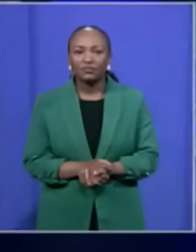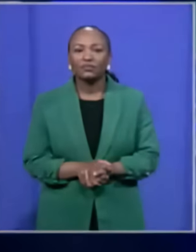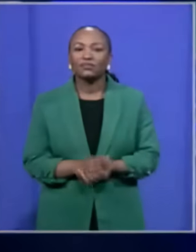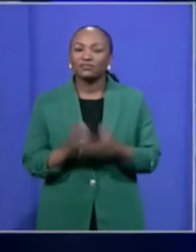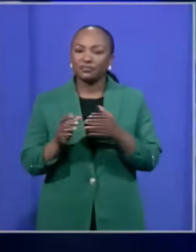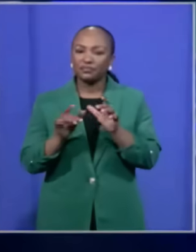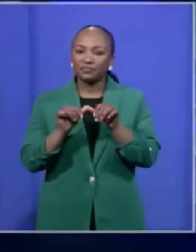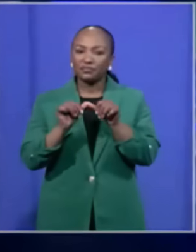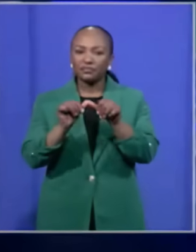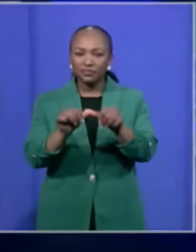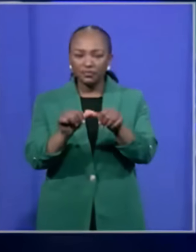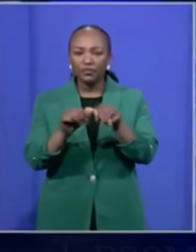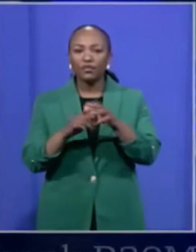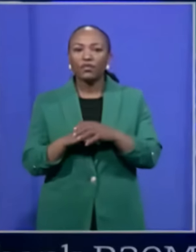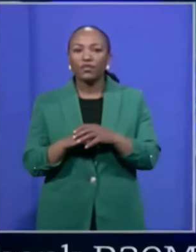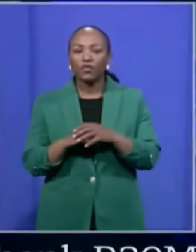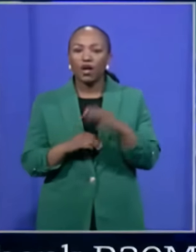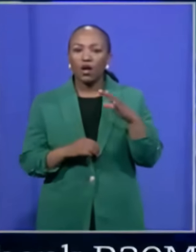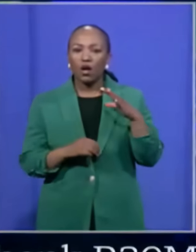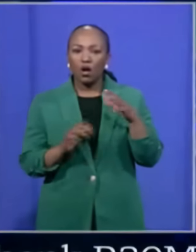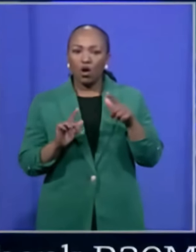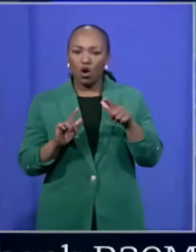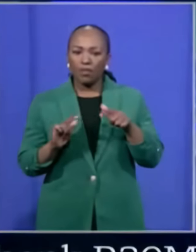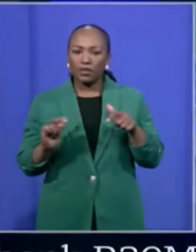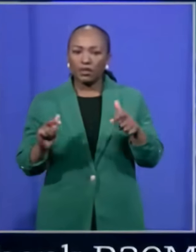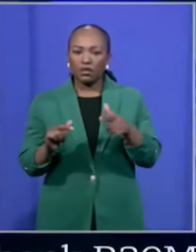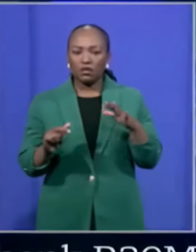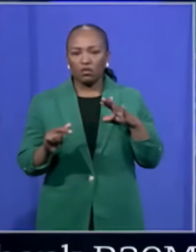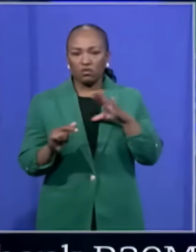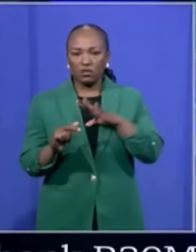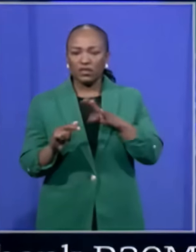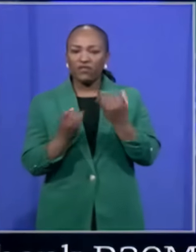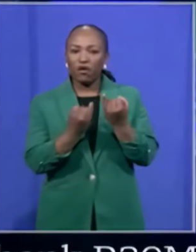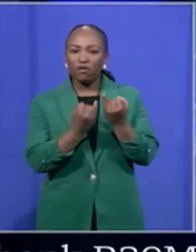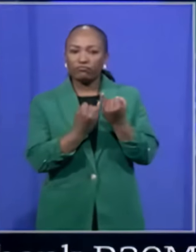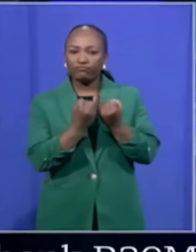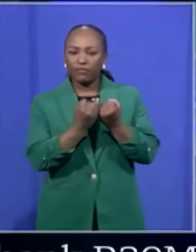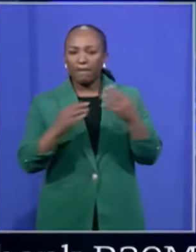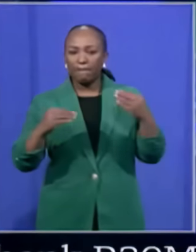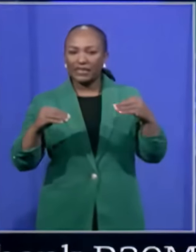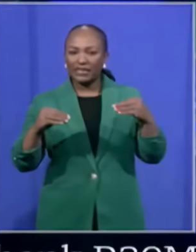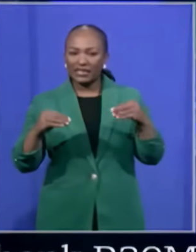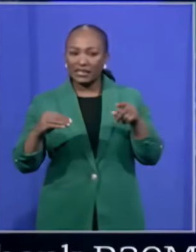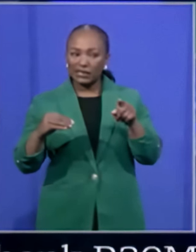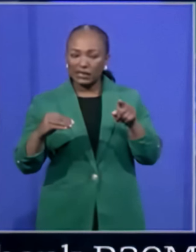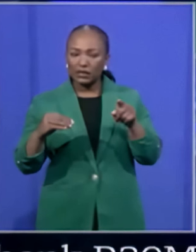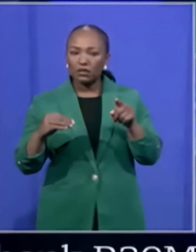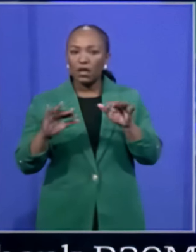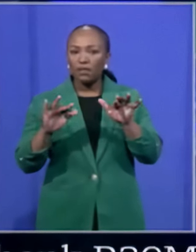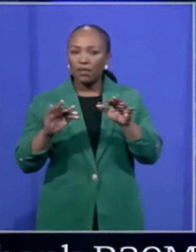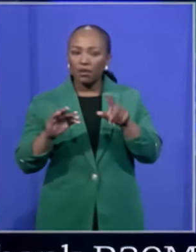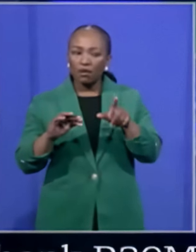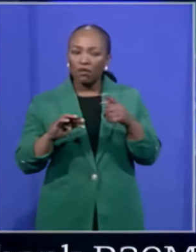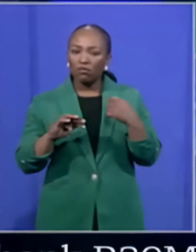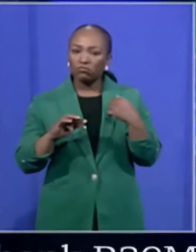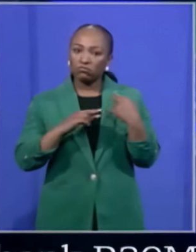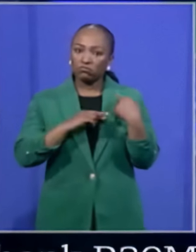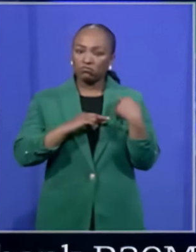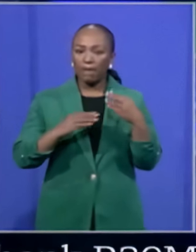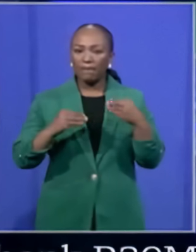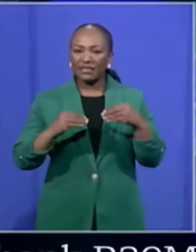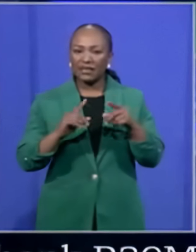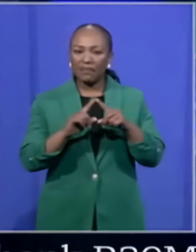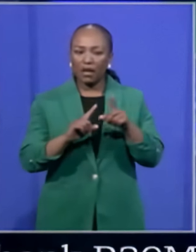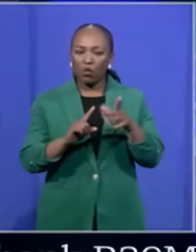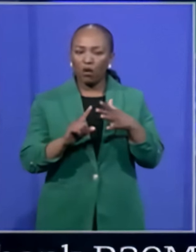Ratela pele teng re fumana hore commission ya ditlhodisano ho tsa kgwebo e etsa tlhokomediso e matla hore bao ba nang le maikemisetso a ho etsa kgwebo ka bolotsana ba